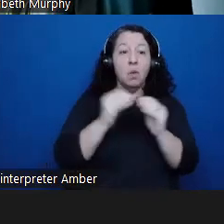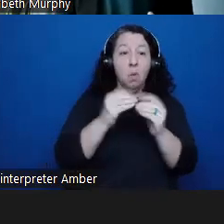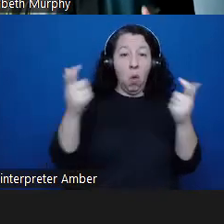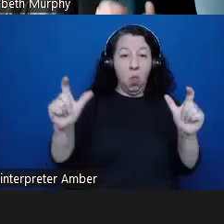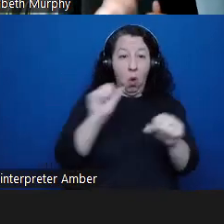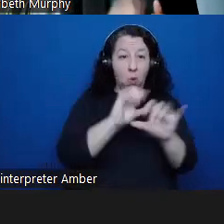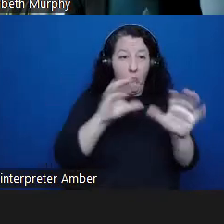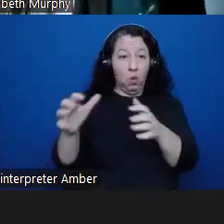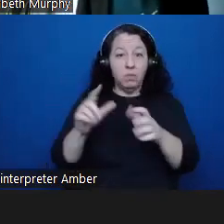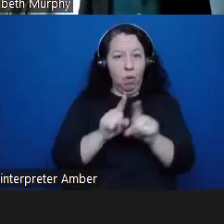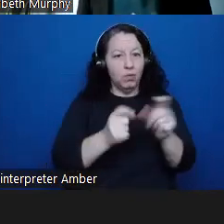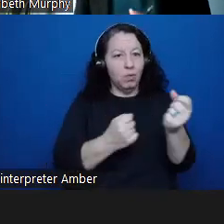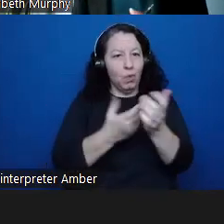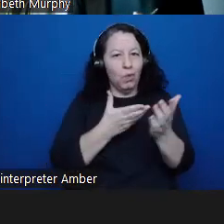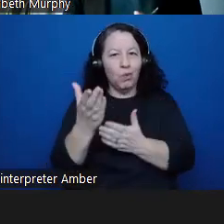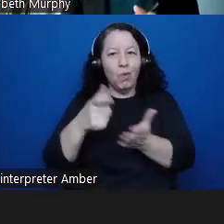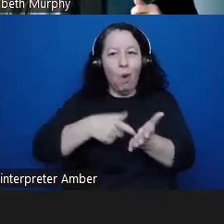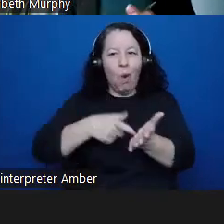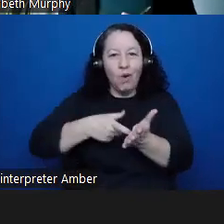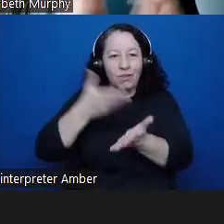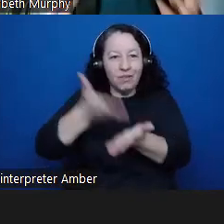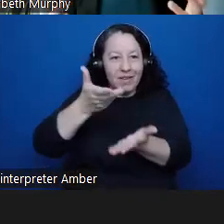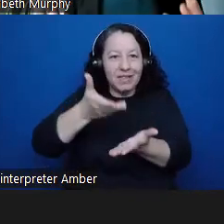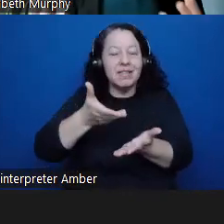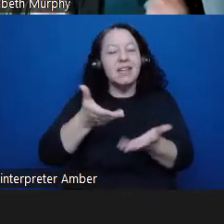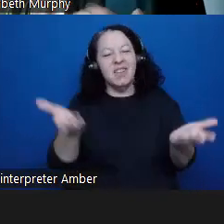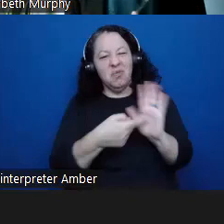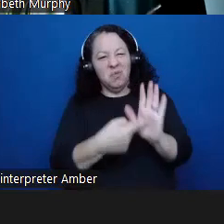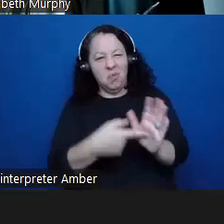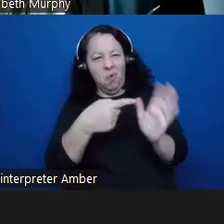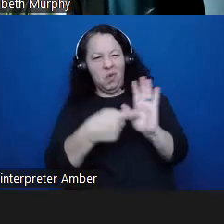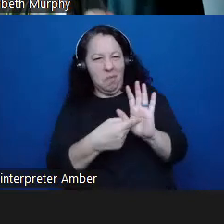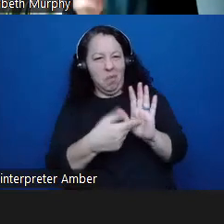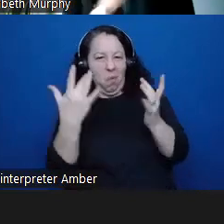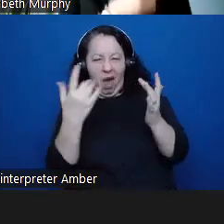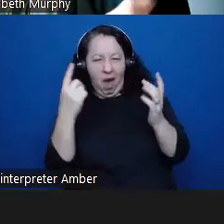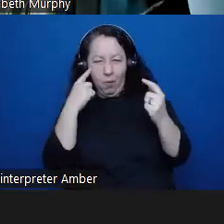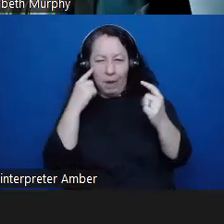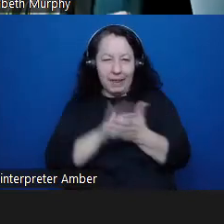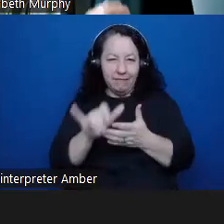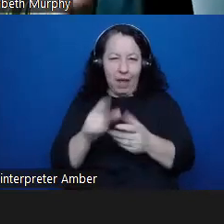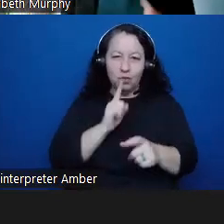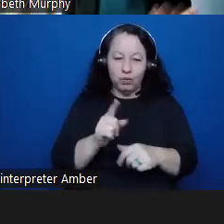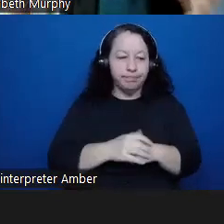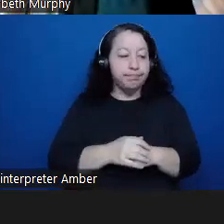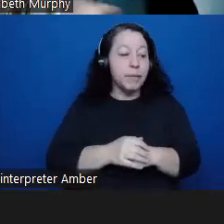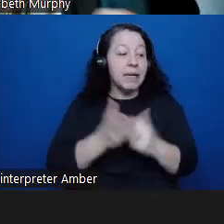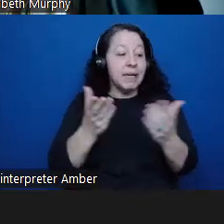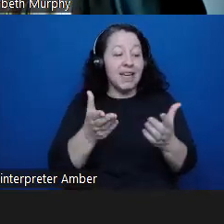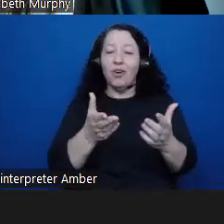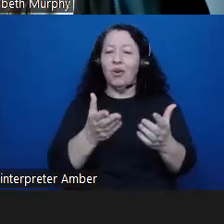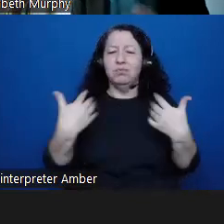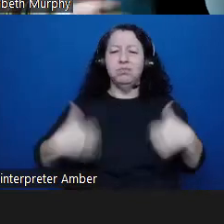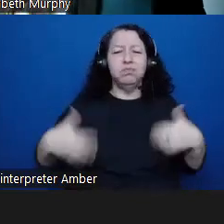archaeological evidence. And here I'll just show you an example to demonstrate why we think this. So here is a rather what I would call